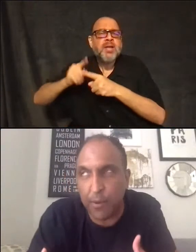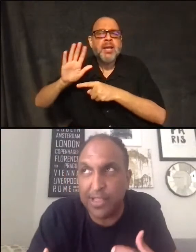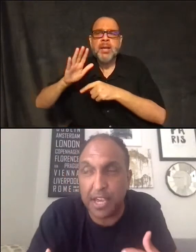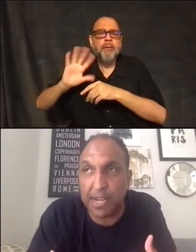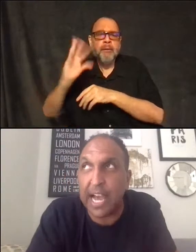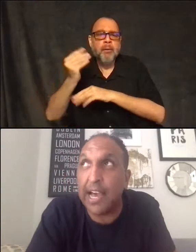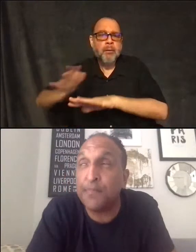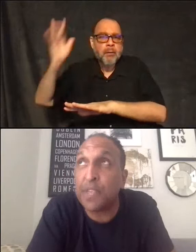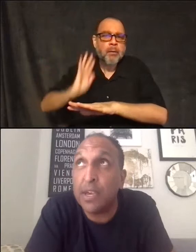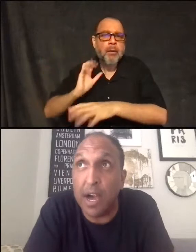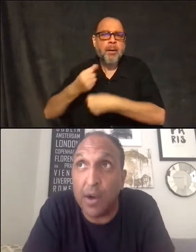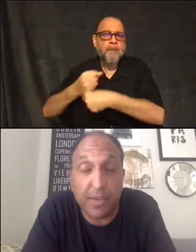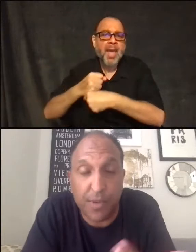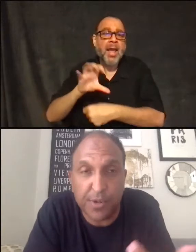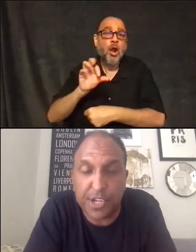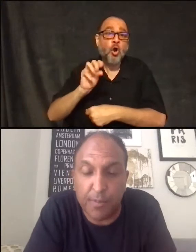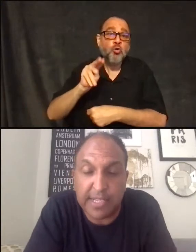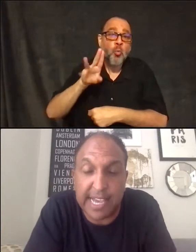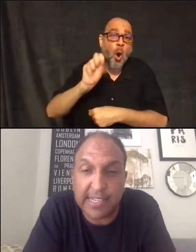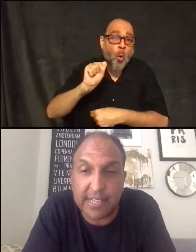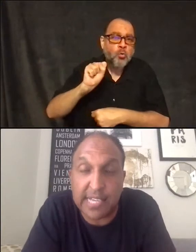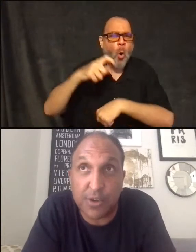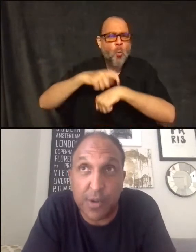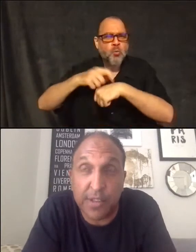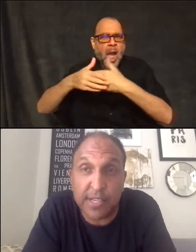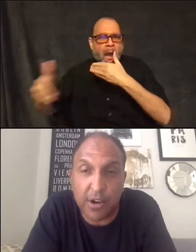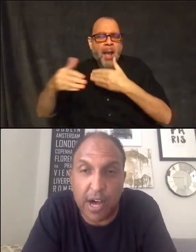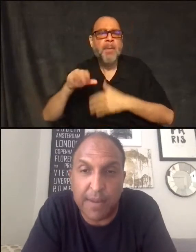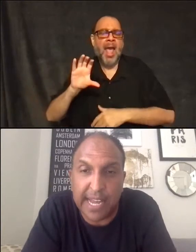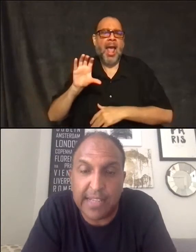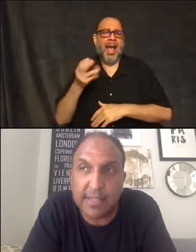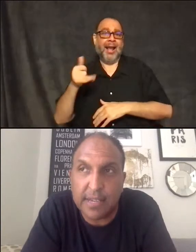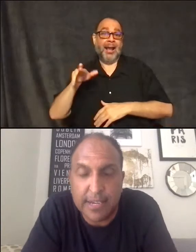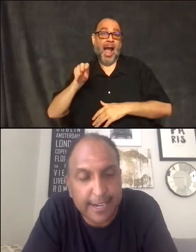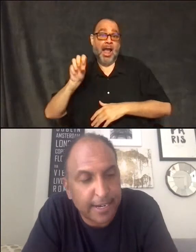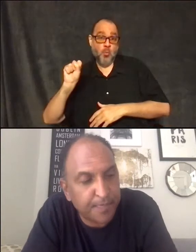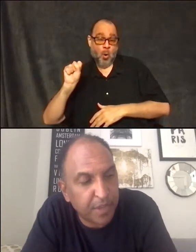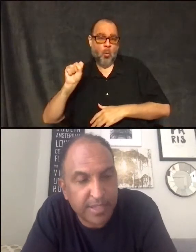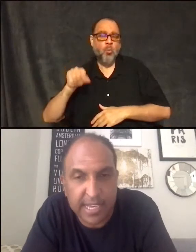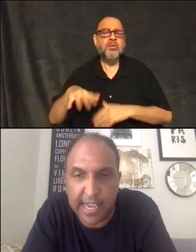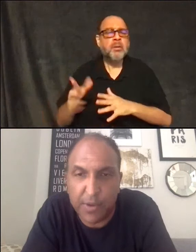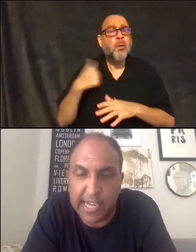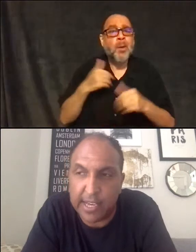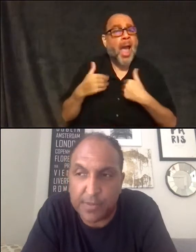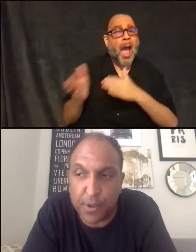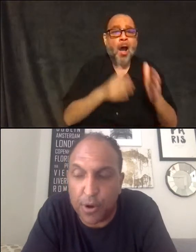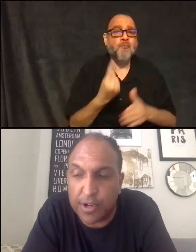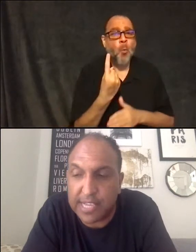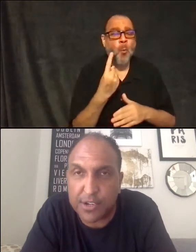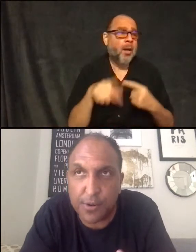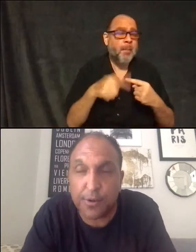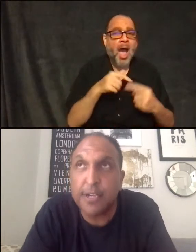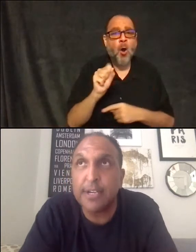we think about time. We do a show about sex and sexual wellness called Comma Nights. On Sunday, we kind of